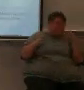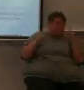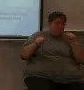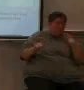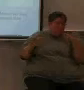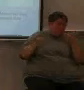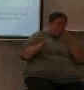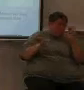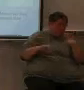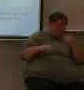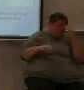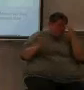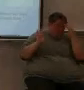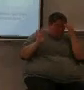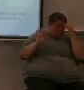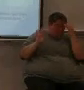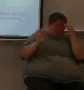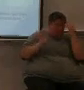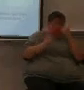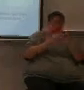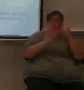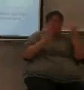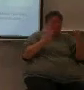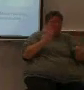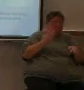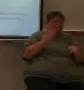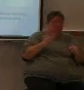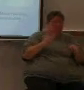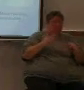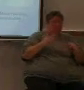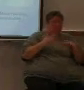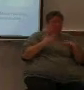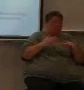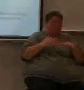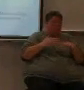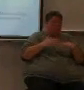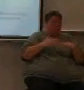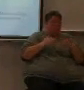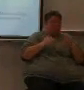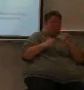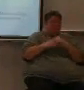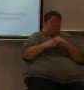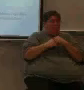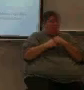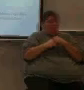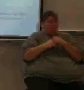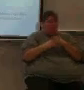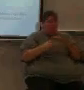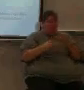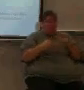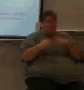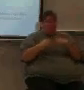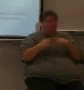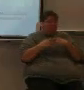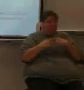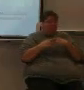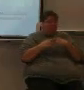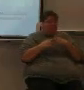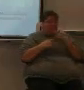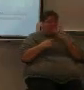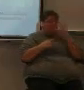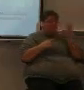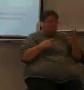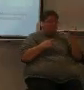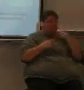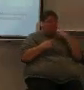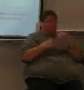just, it's too expensive, it's gonna break us. The electricity would be way too expensive for anyone to have.